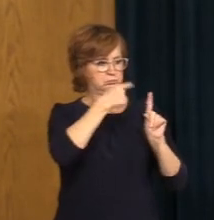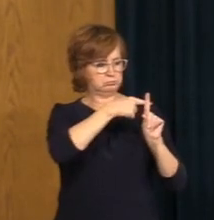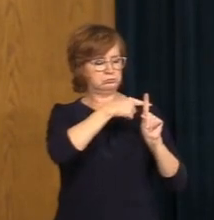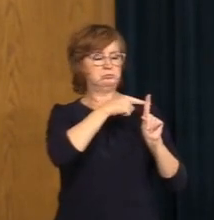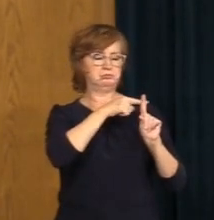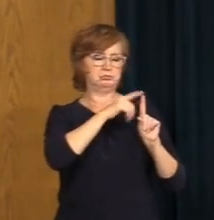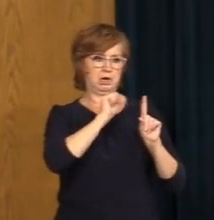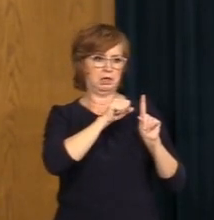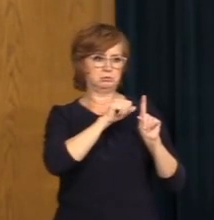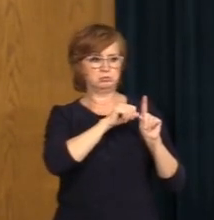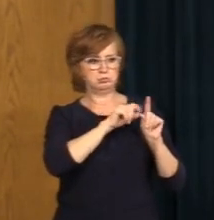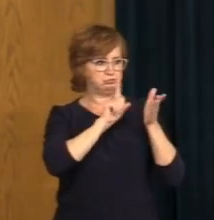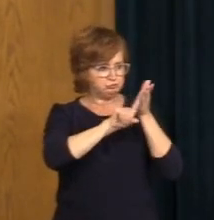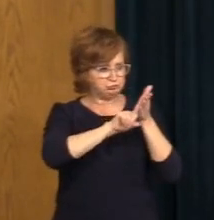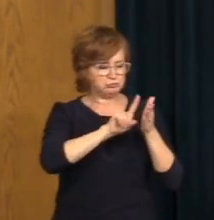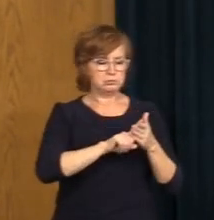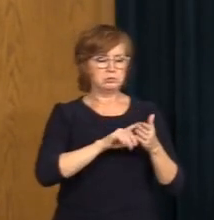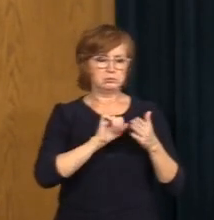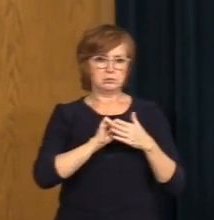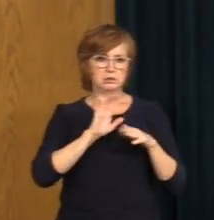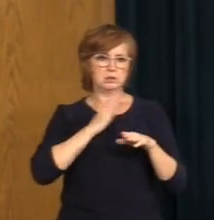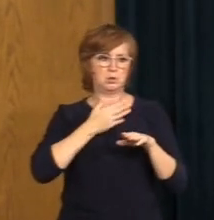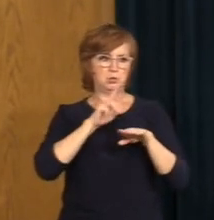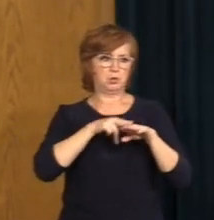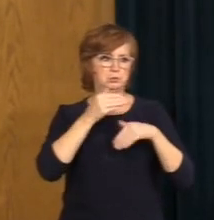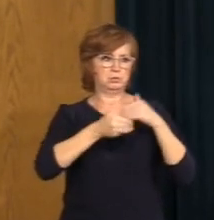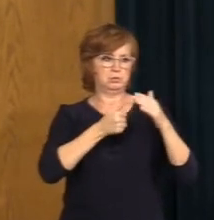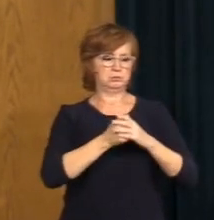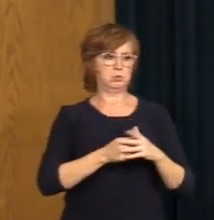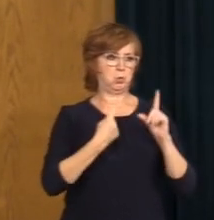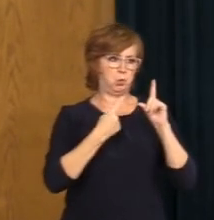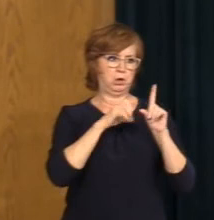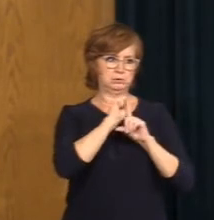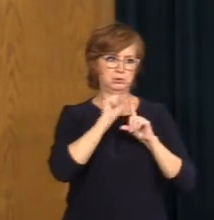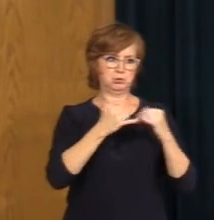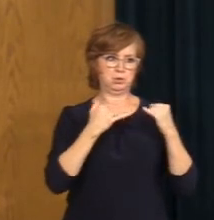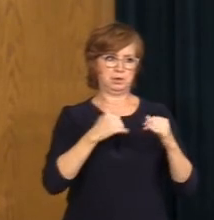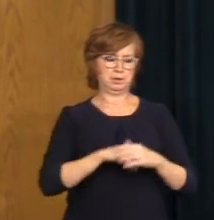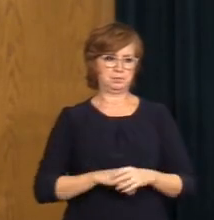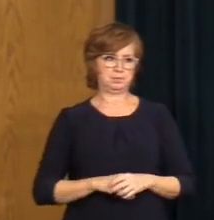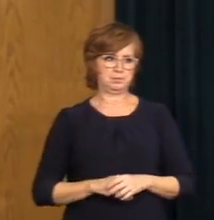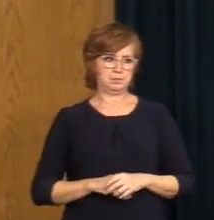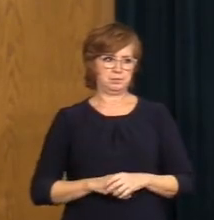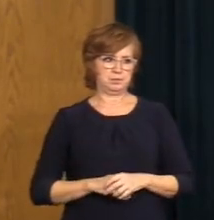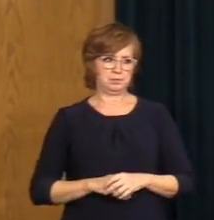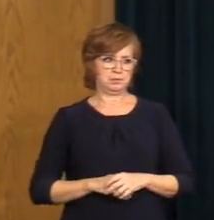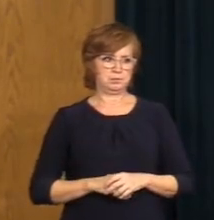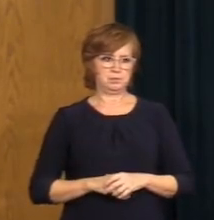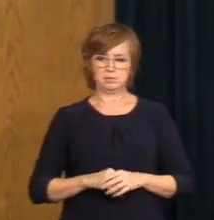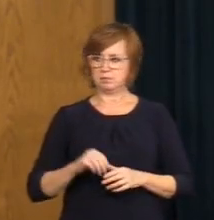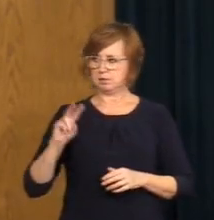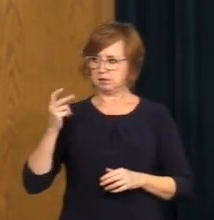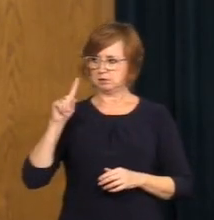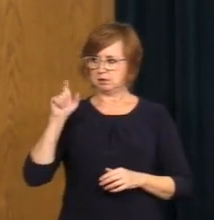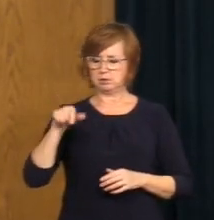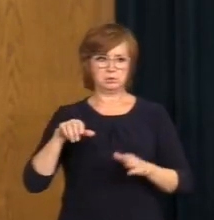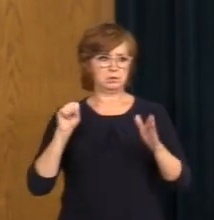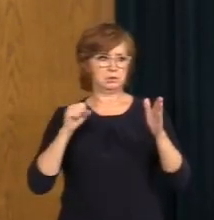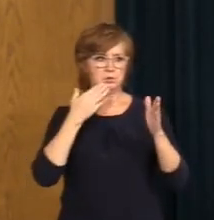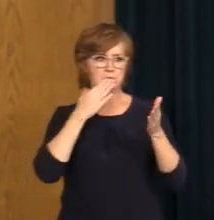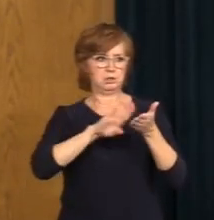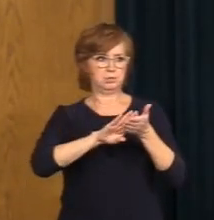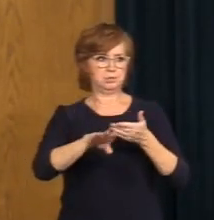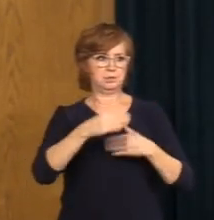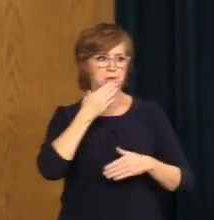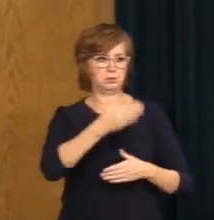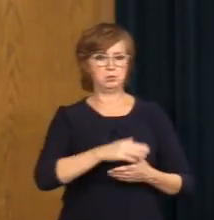at the moment, it's one case, but there's active investigation happening as we would do in any institutional setting. Follow-up, Laura? No, that's okay.